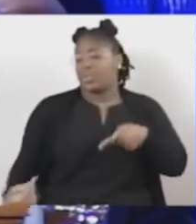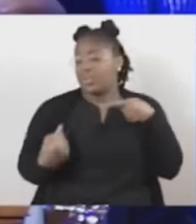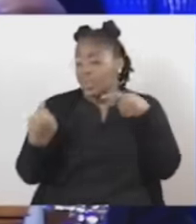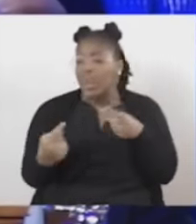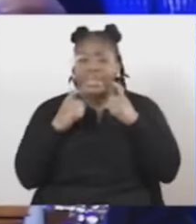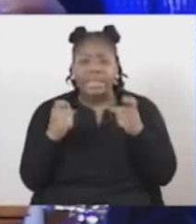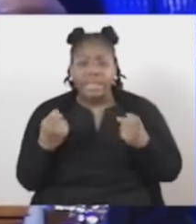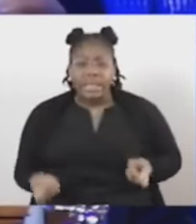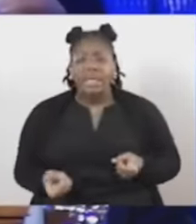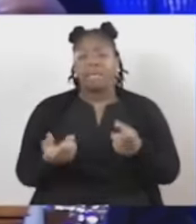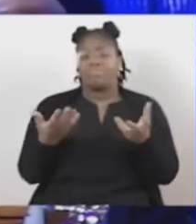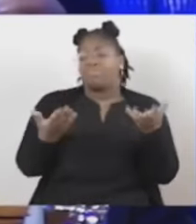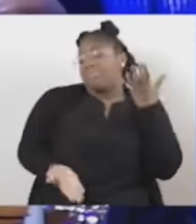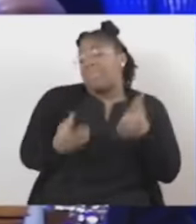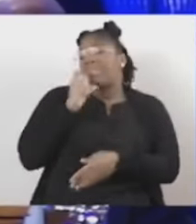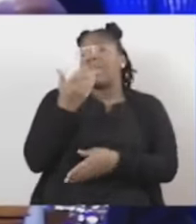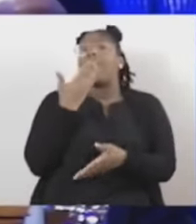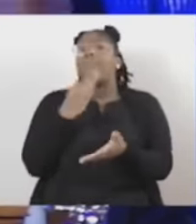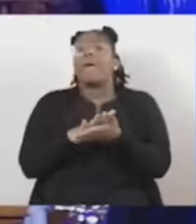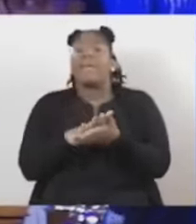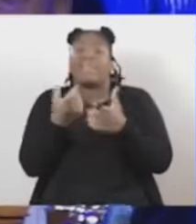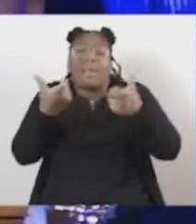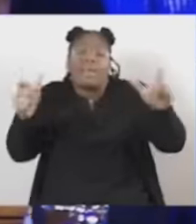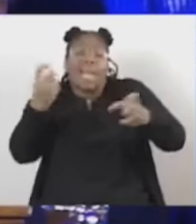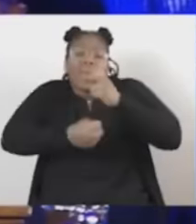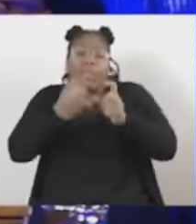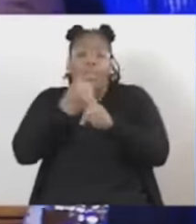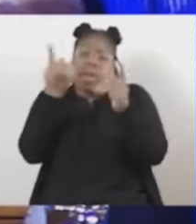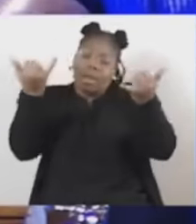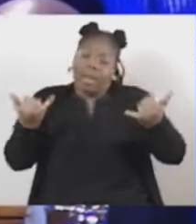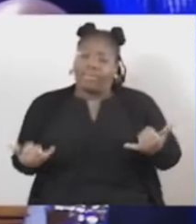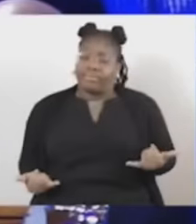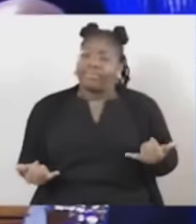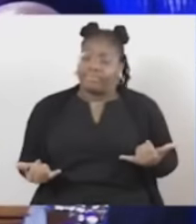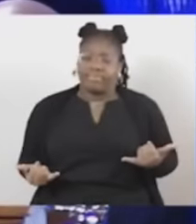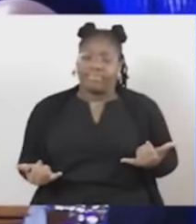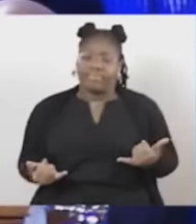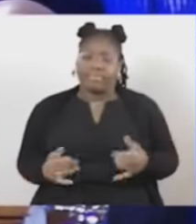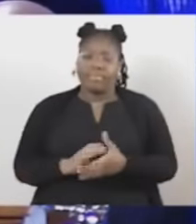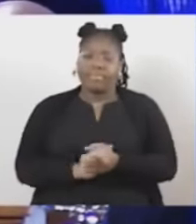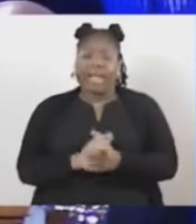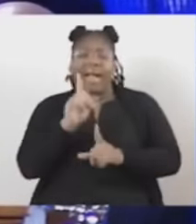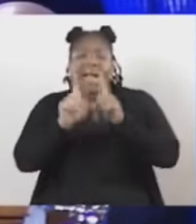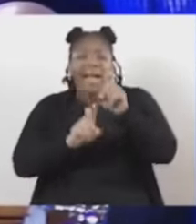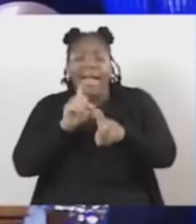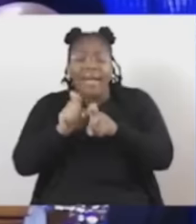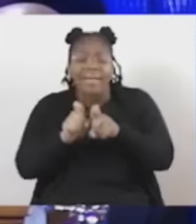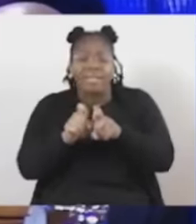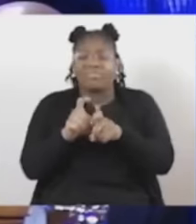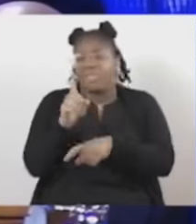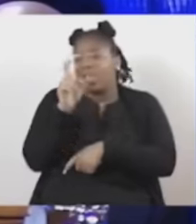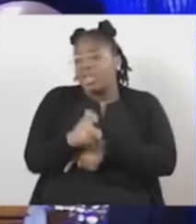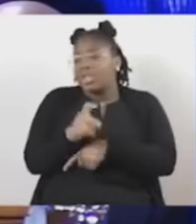just because it's not bad right now. That's the question early. Should I acknowledge this